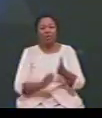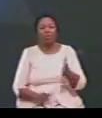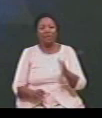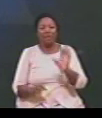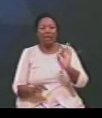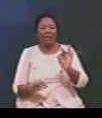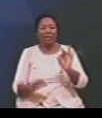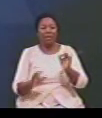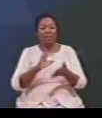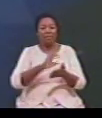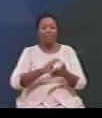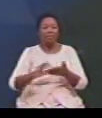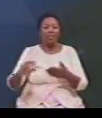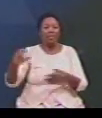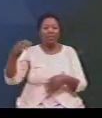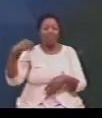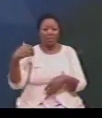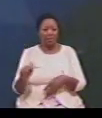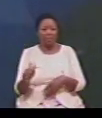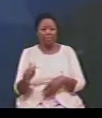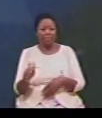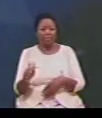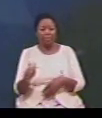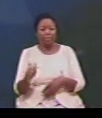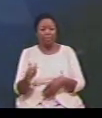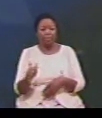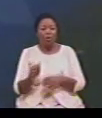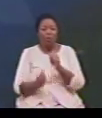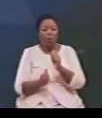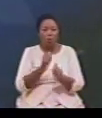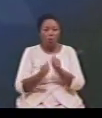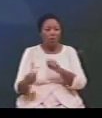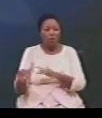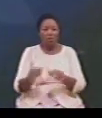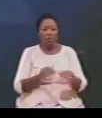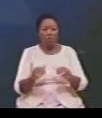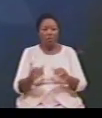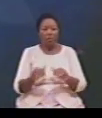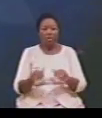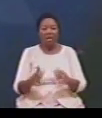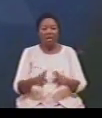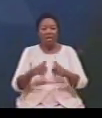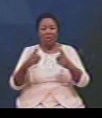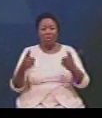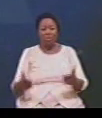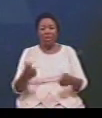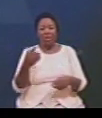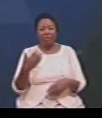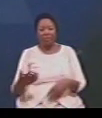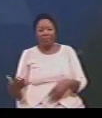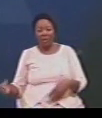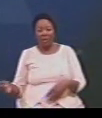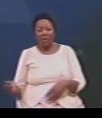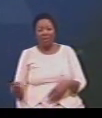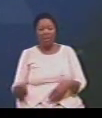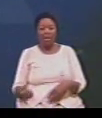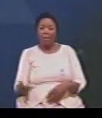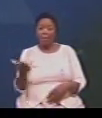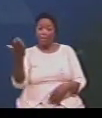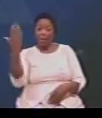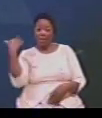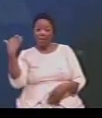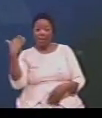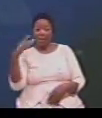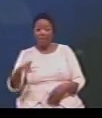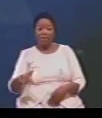chapter 9, reading from verse 10. Which doeth great things